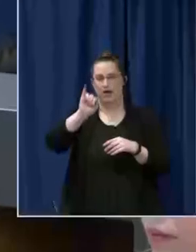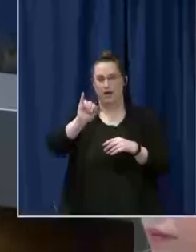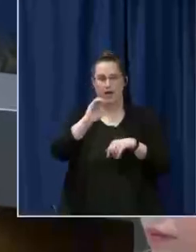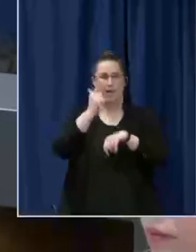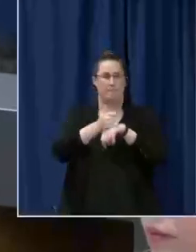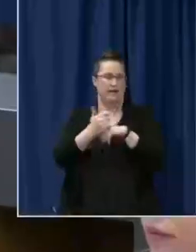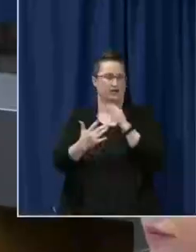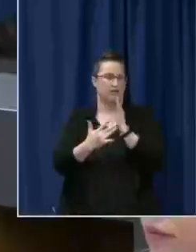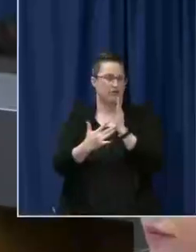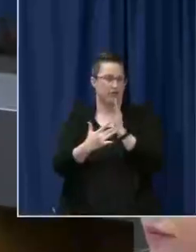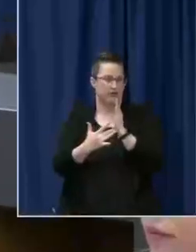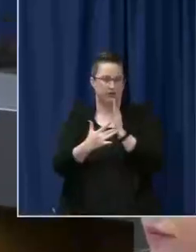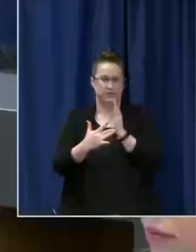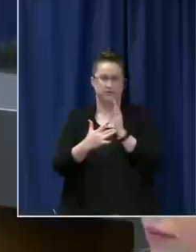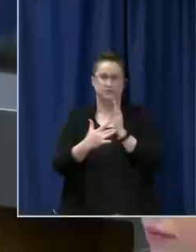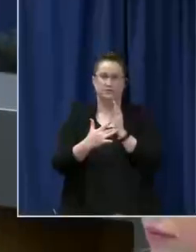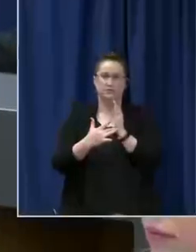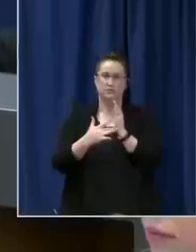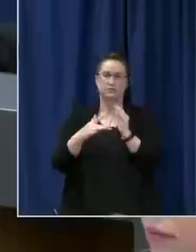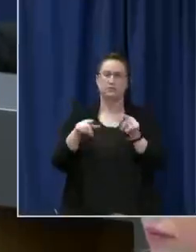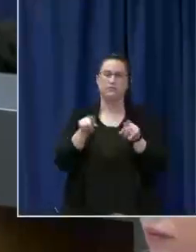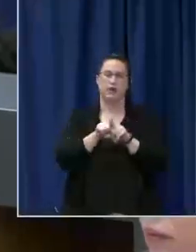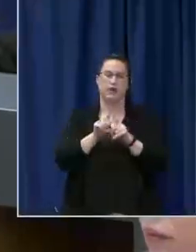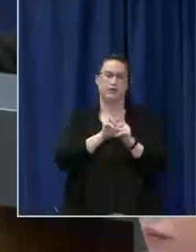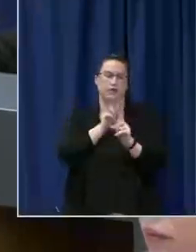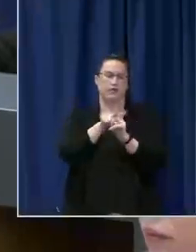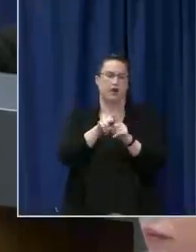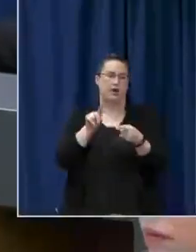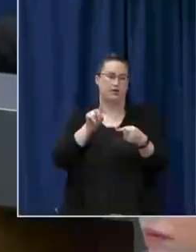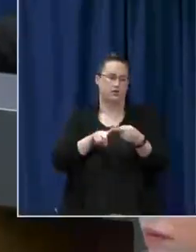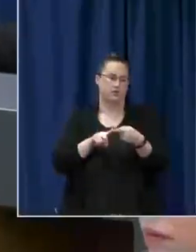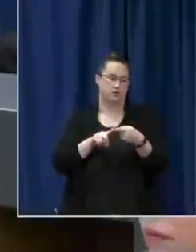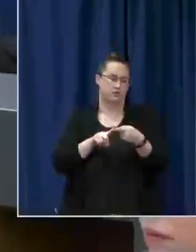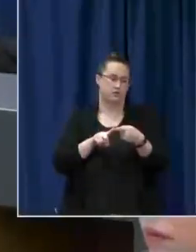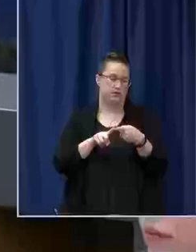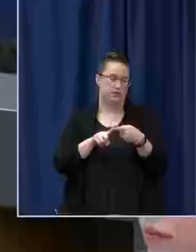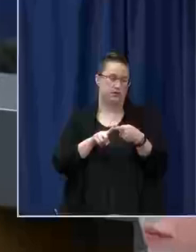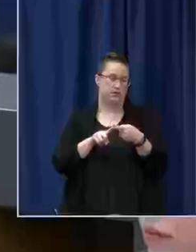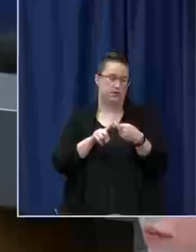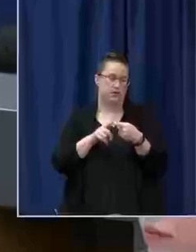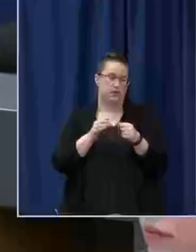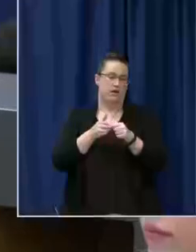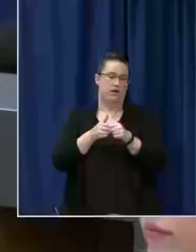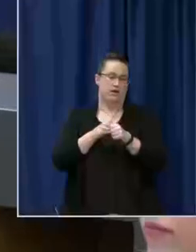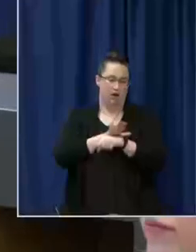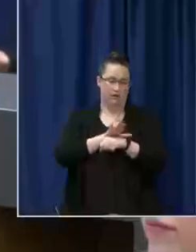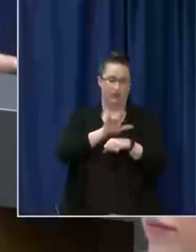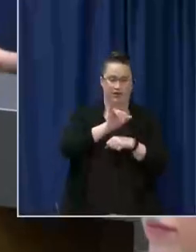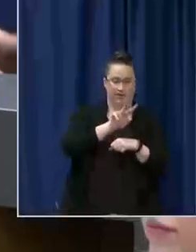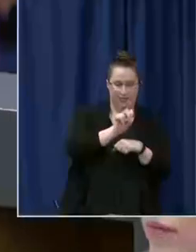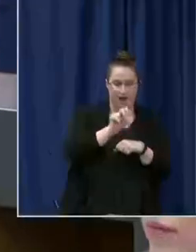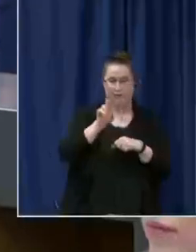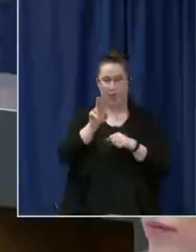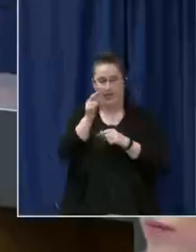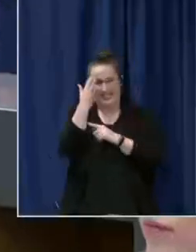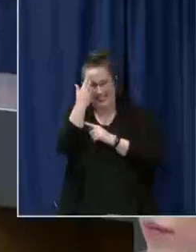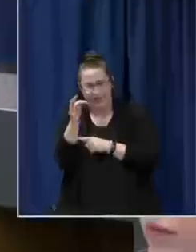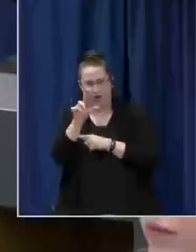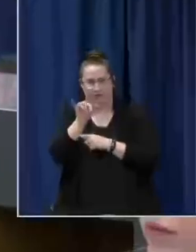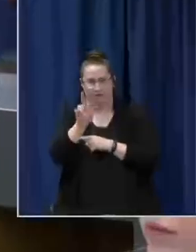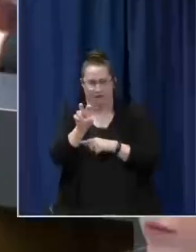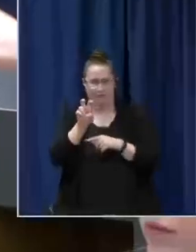AI-based technologies as they apply to covered live or near live